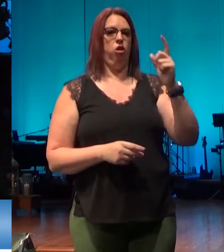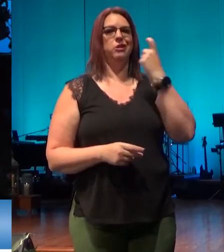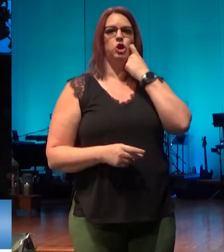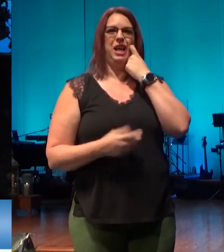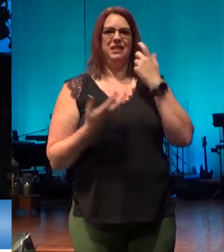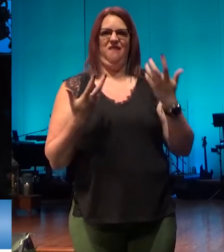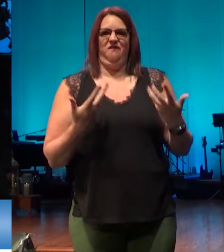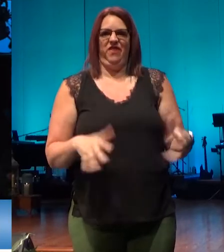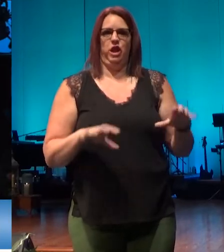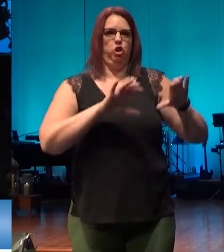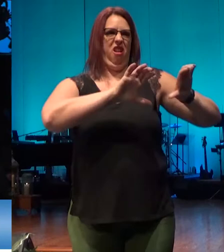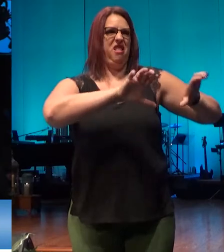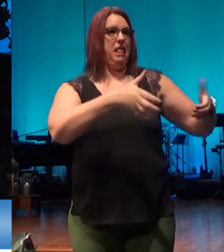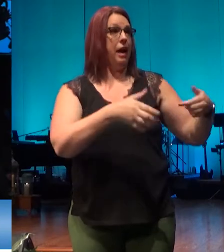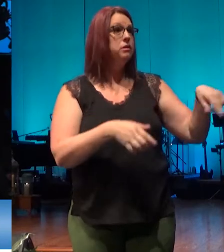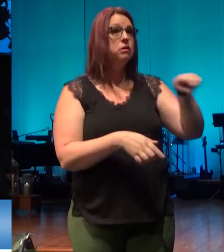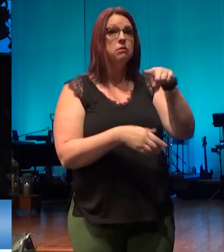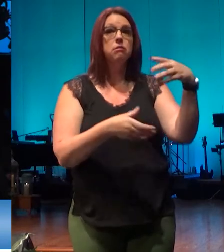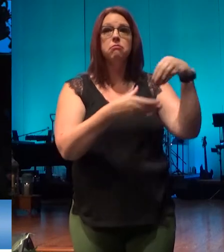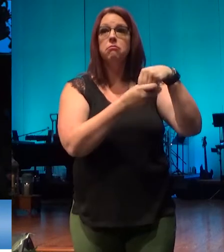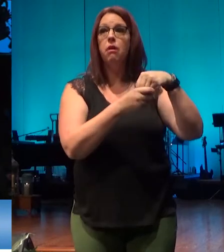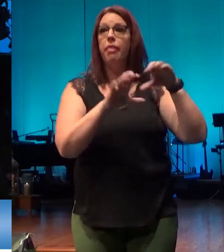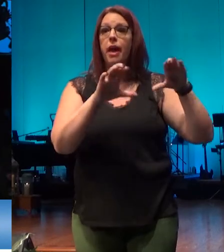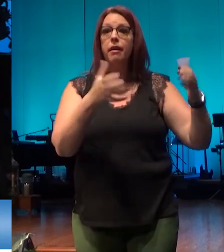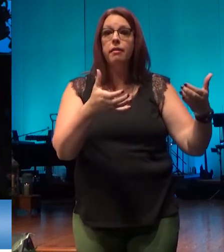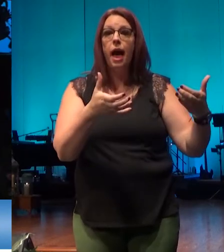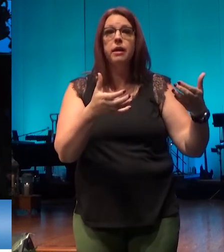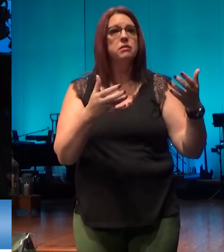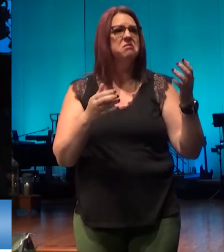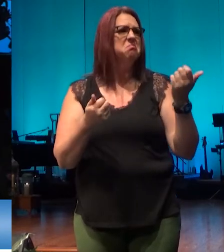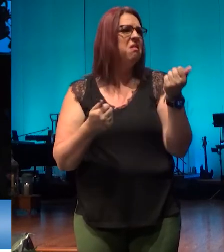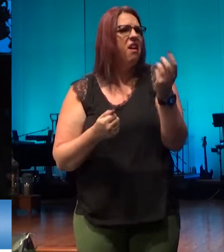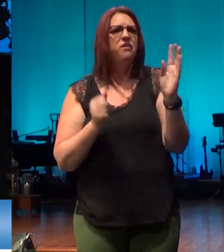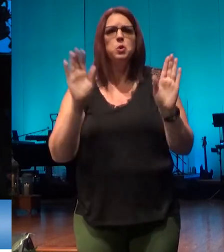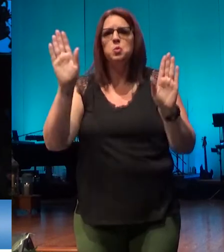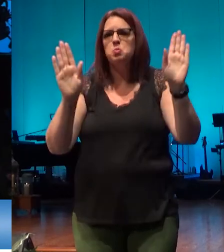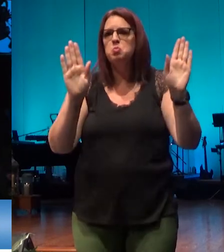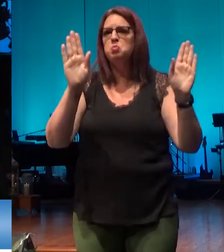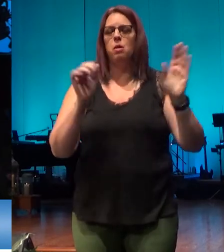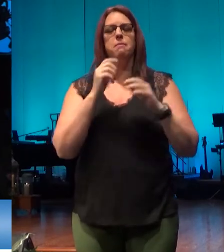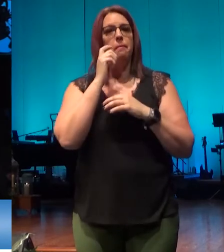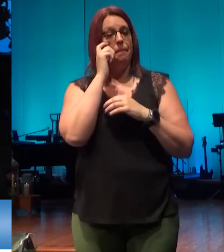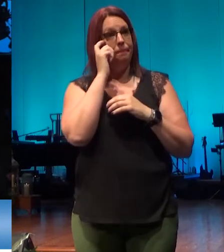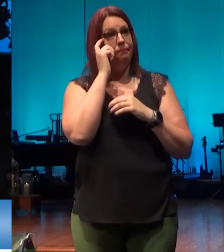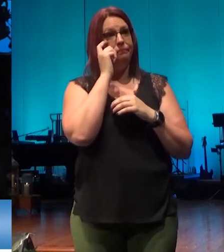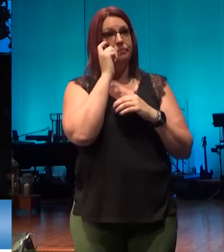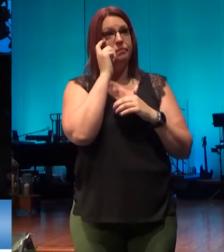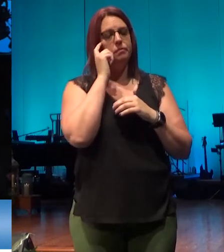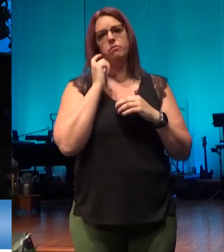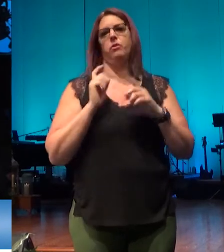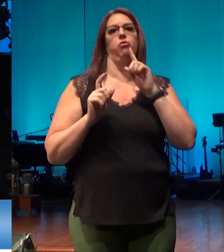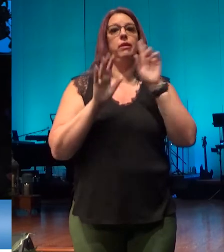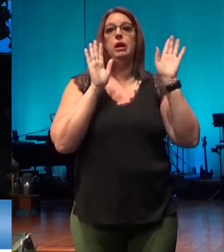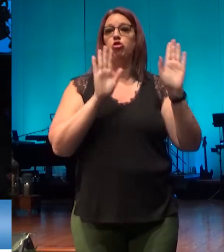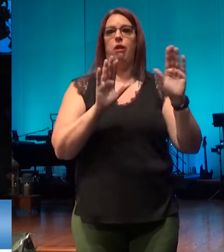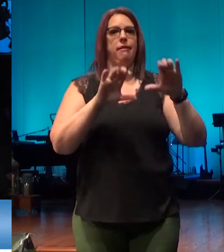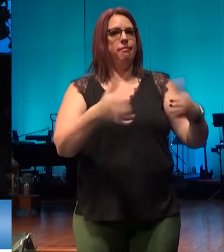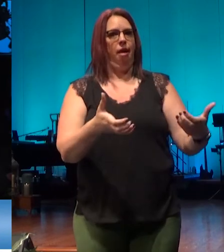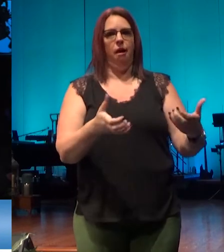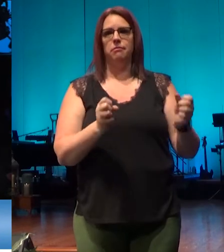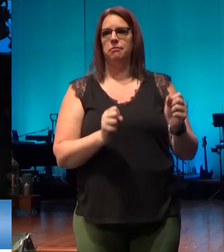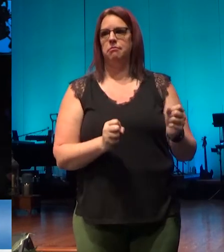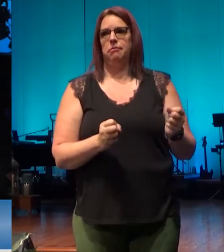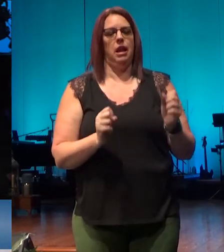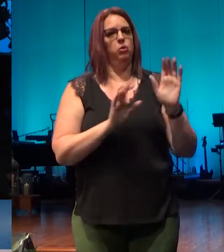So how many of you were in that class? Anyone here who were in that class? A number of people were here at the beginning of the first service. So it was a great class and offered